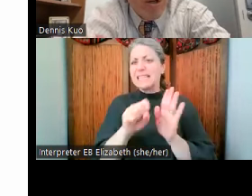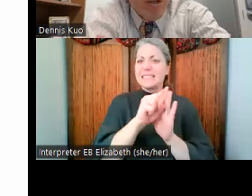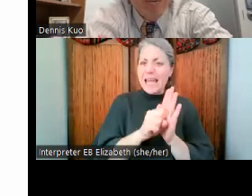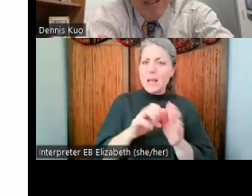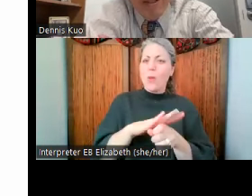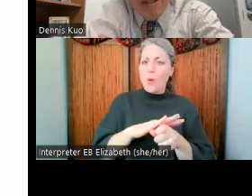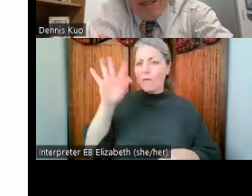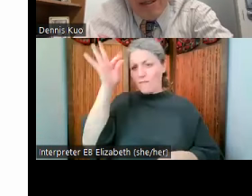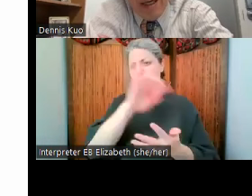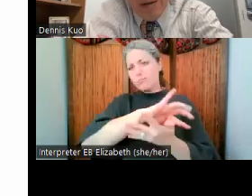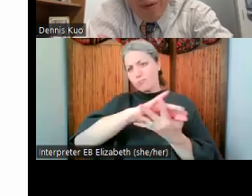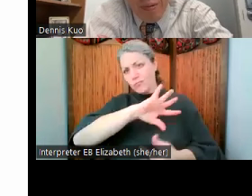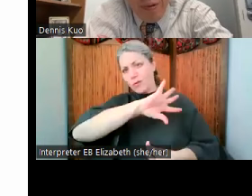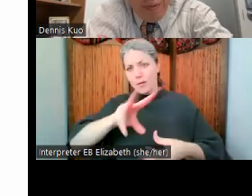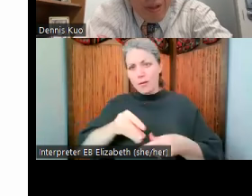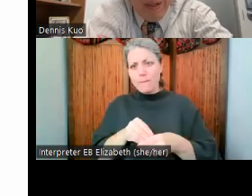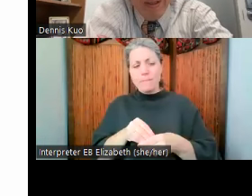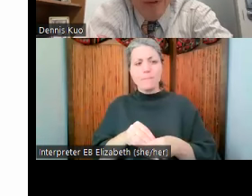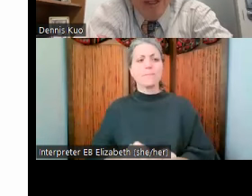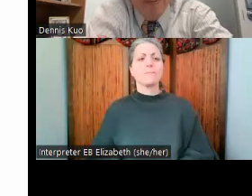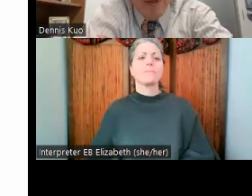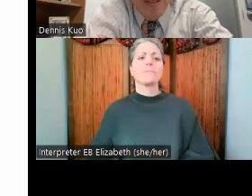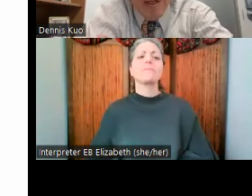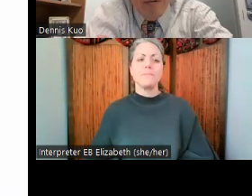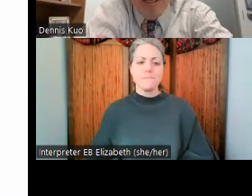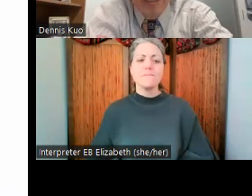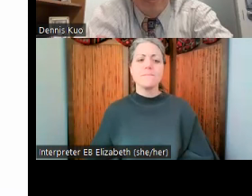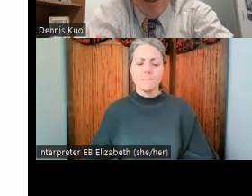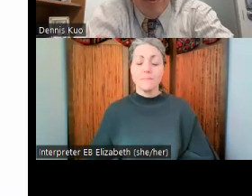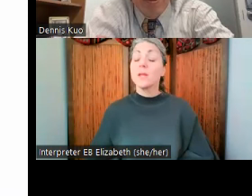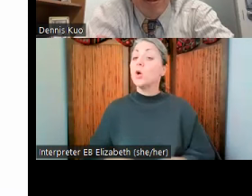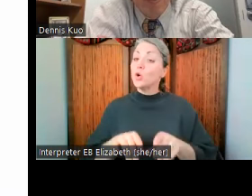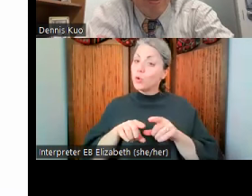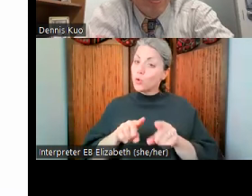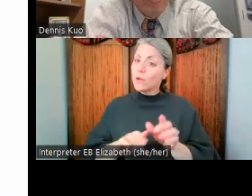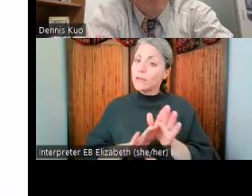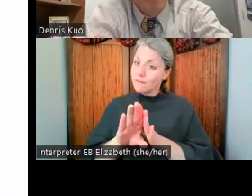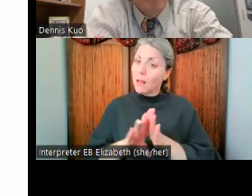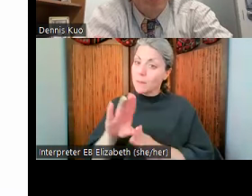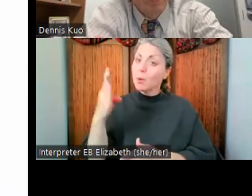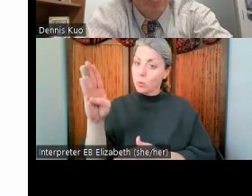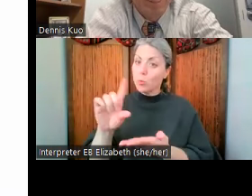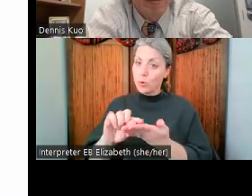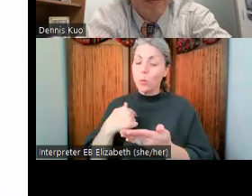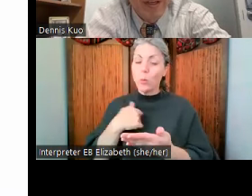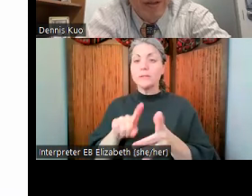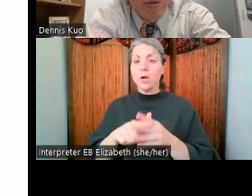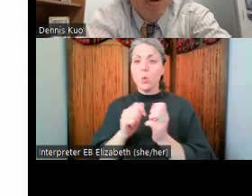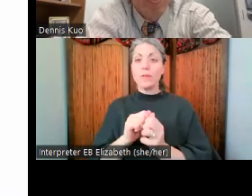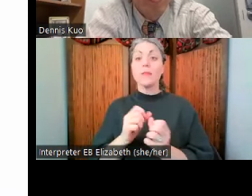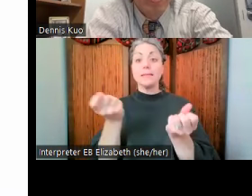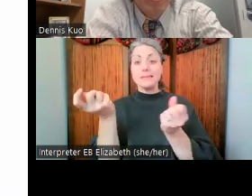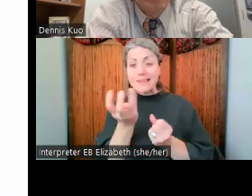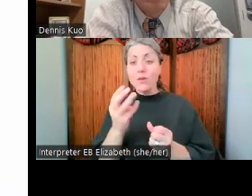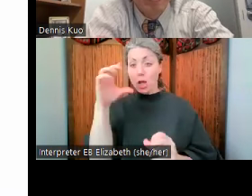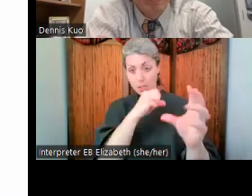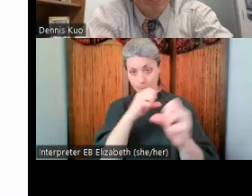We started when the blueprint was being developed, several guiding assumptions that I want to highlight here. On the upper left-hand